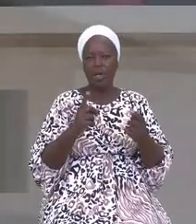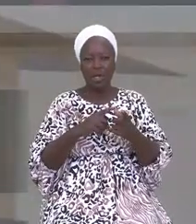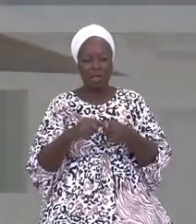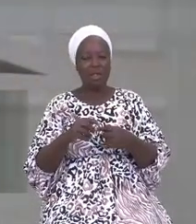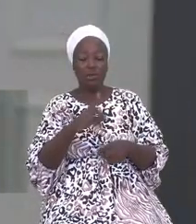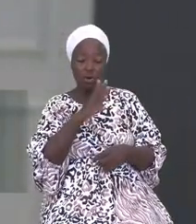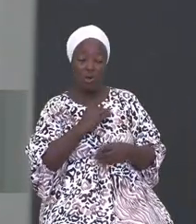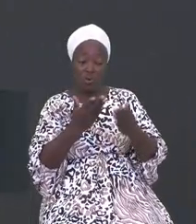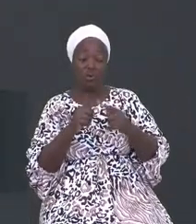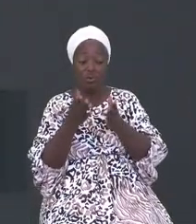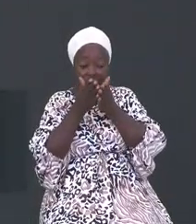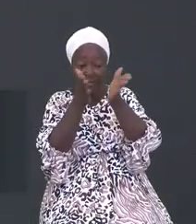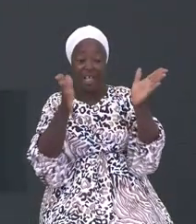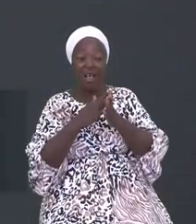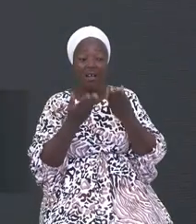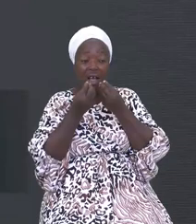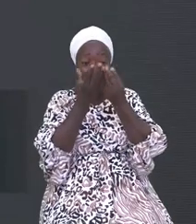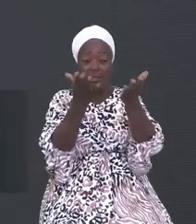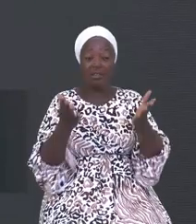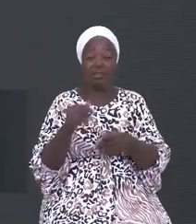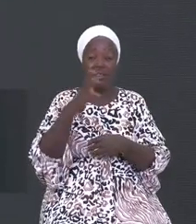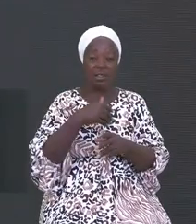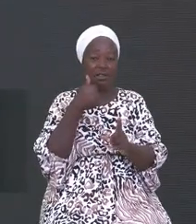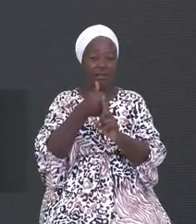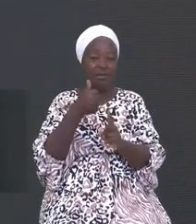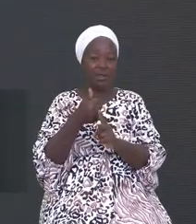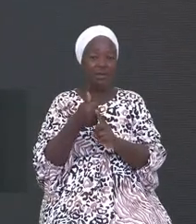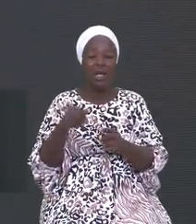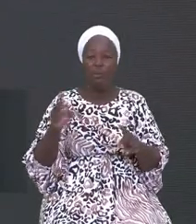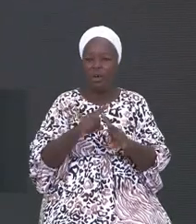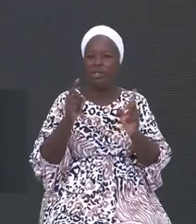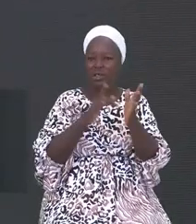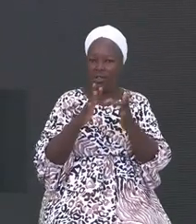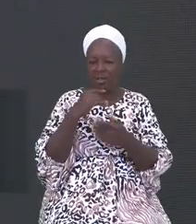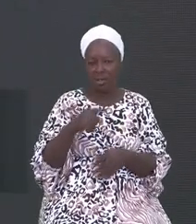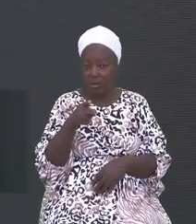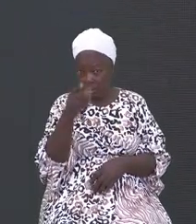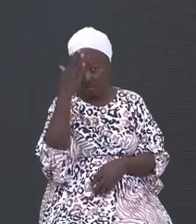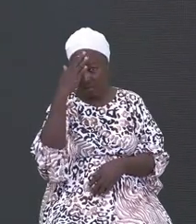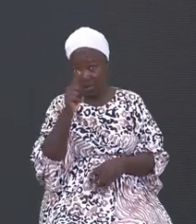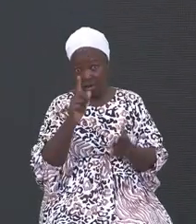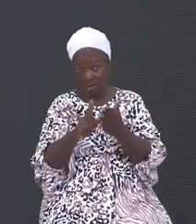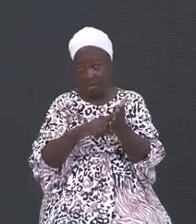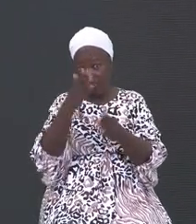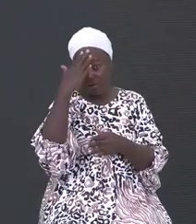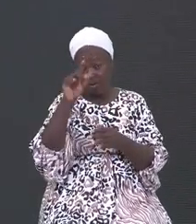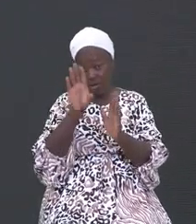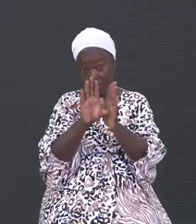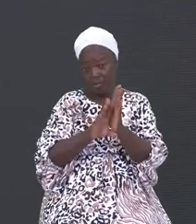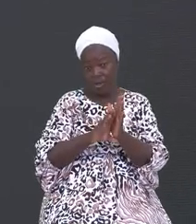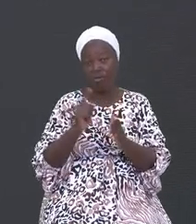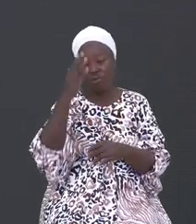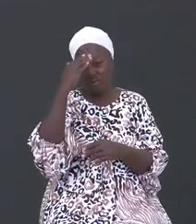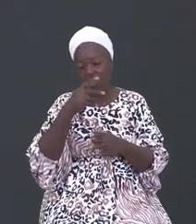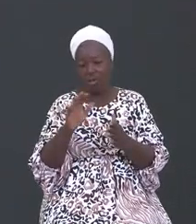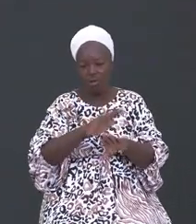to publicize his righteousness, and Jesus said, you know the law, you know the commandments, don't do this,